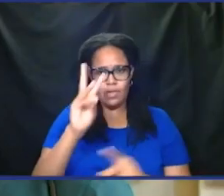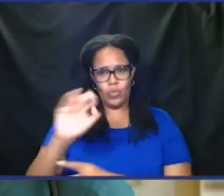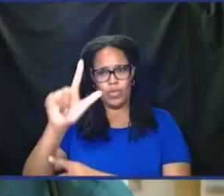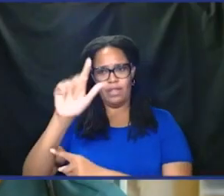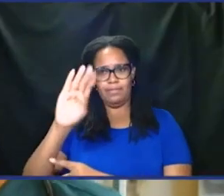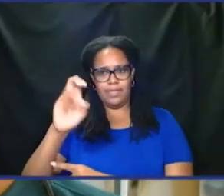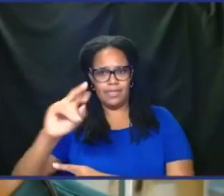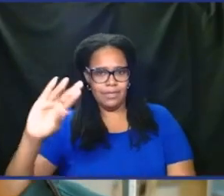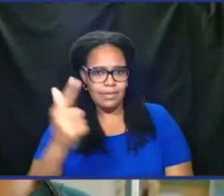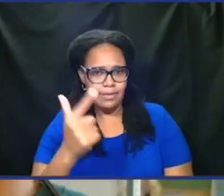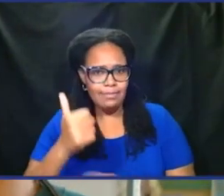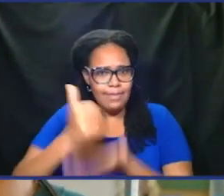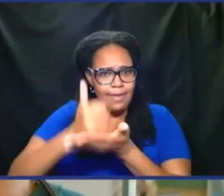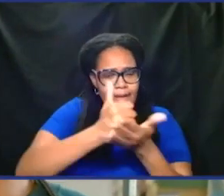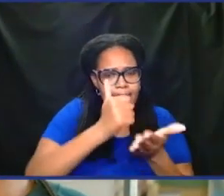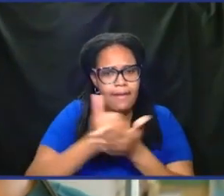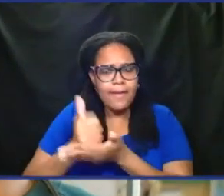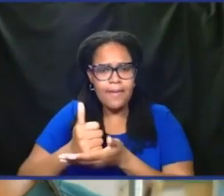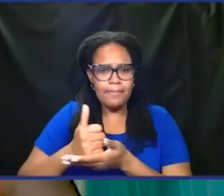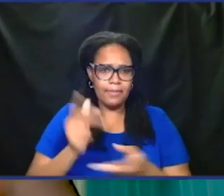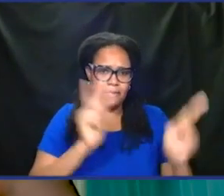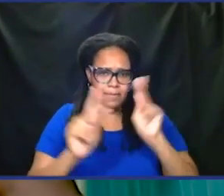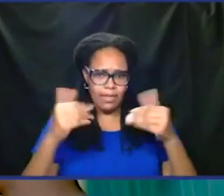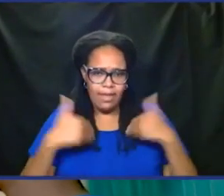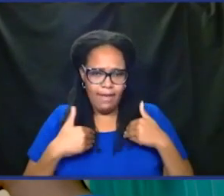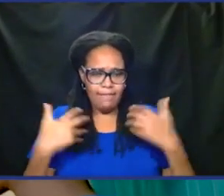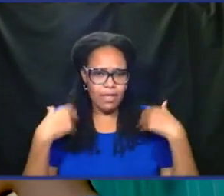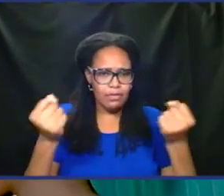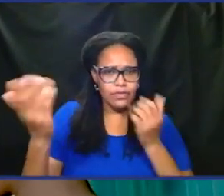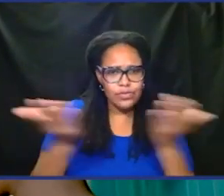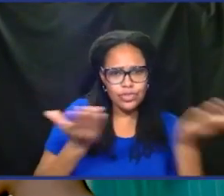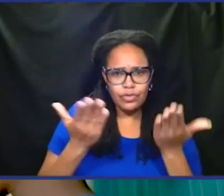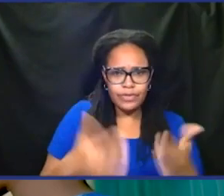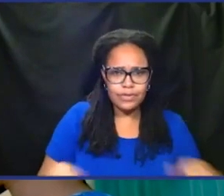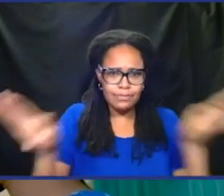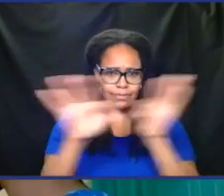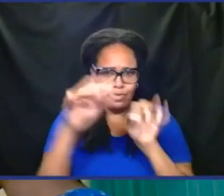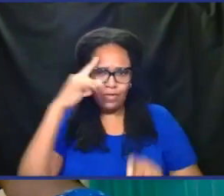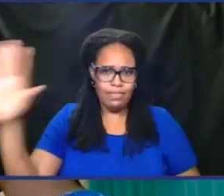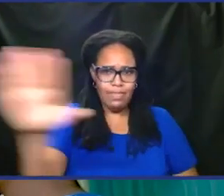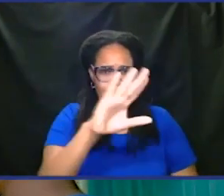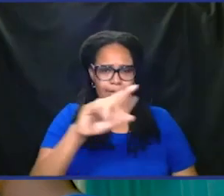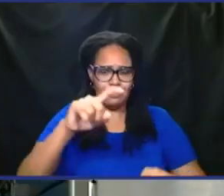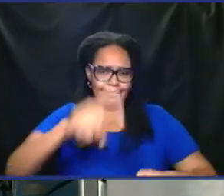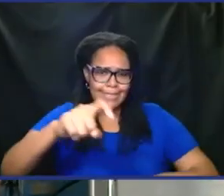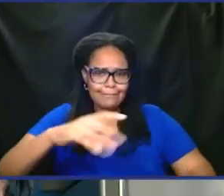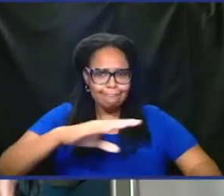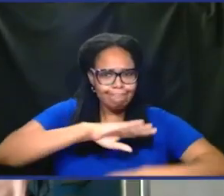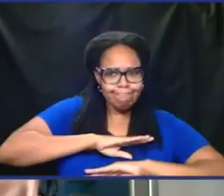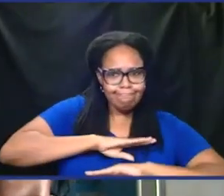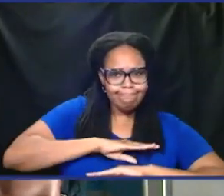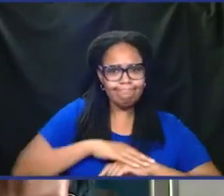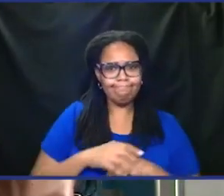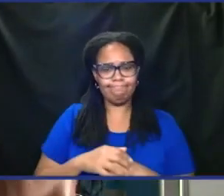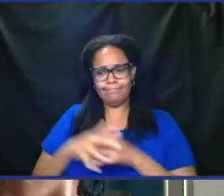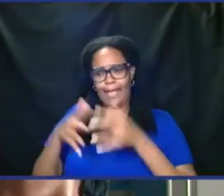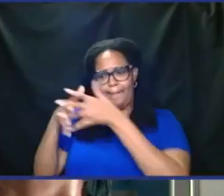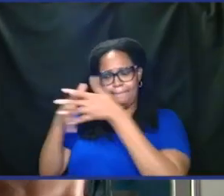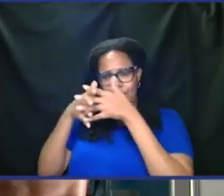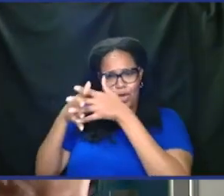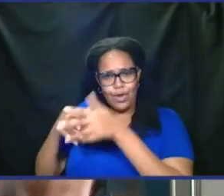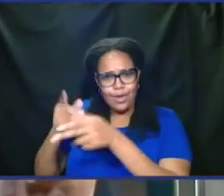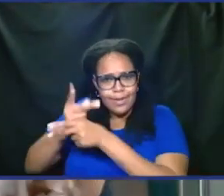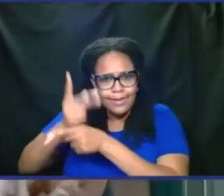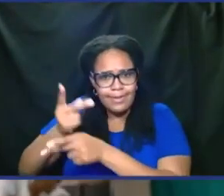most. Americares is working side by side with communities to make healthcare accessible, identifying barriers to